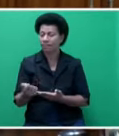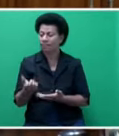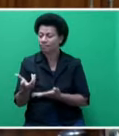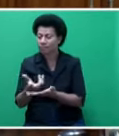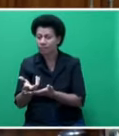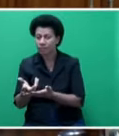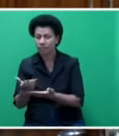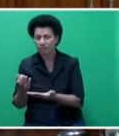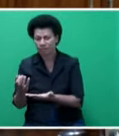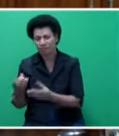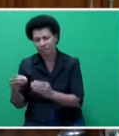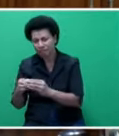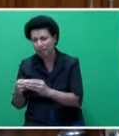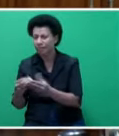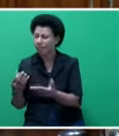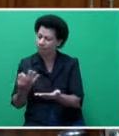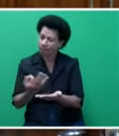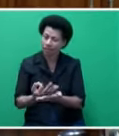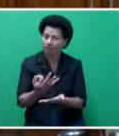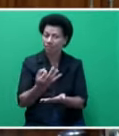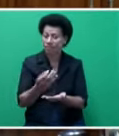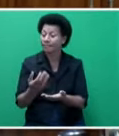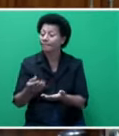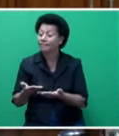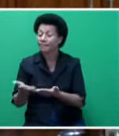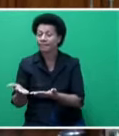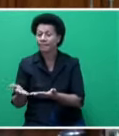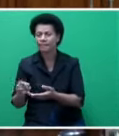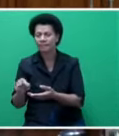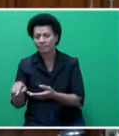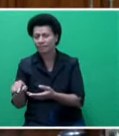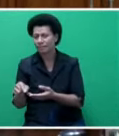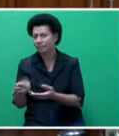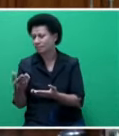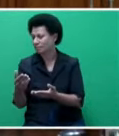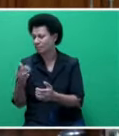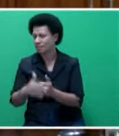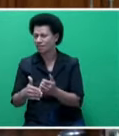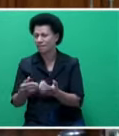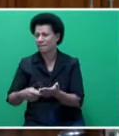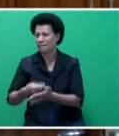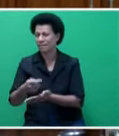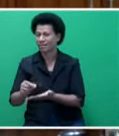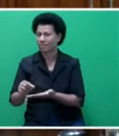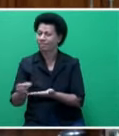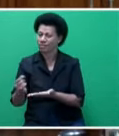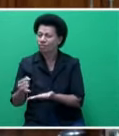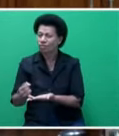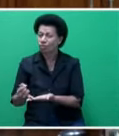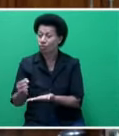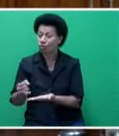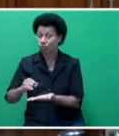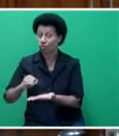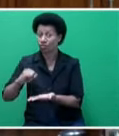institutions, and banks have actually given them some form of relief where they do not pay the principal, only pay interest, and in some extreme